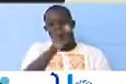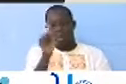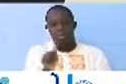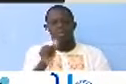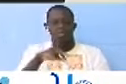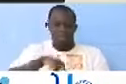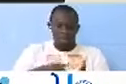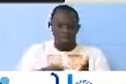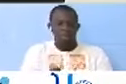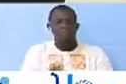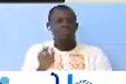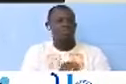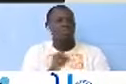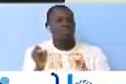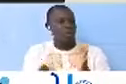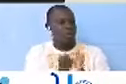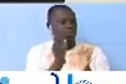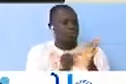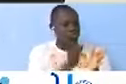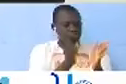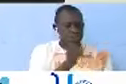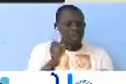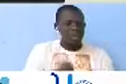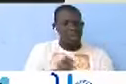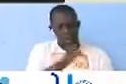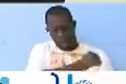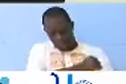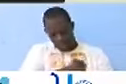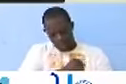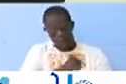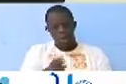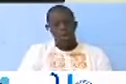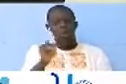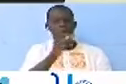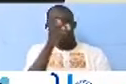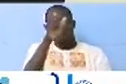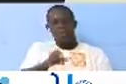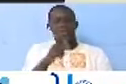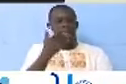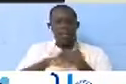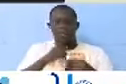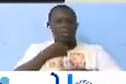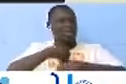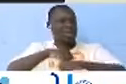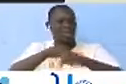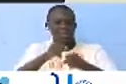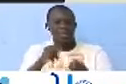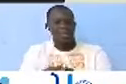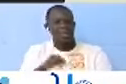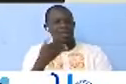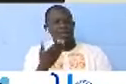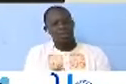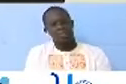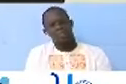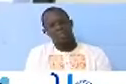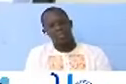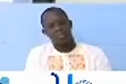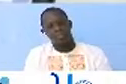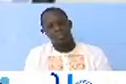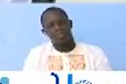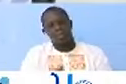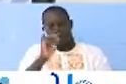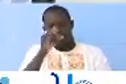do. E ka ko ta ke kisikisi me ya lon ko be karandi wolon do sifa fa wala pour ka ko kusel kisikisi ka wol fanan kele.